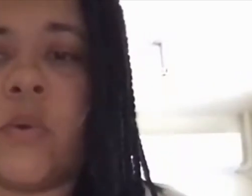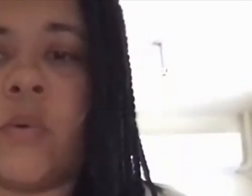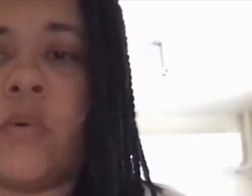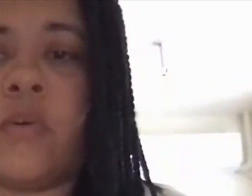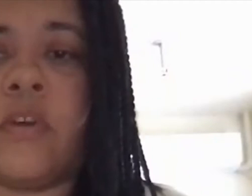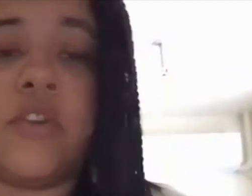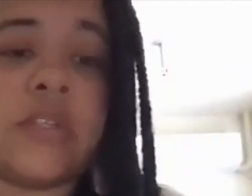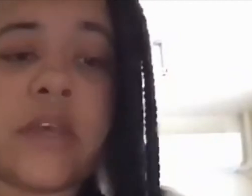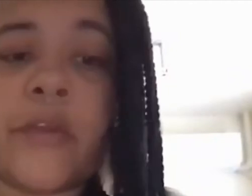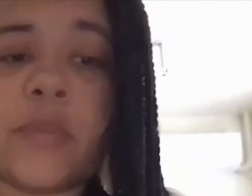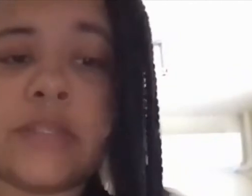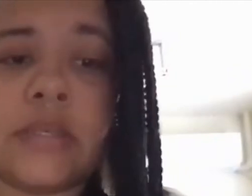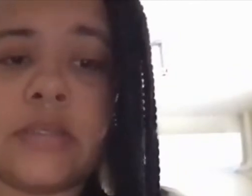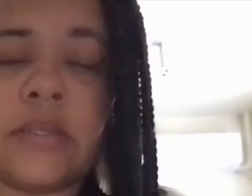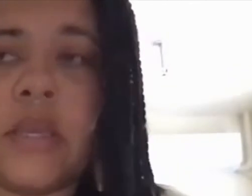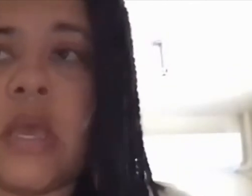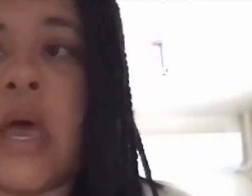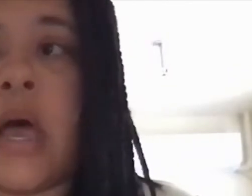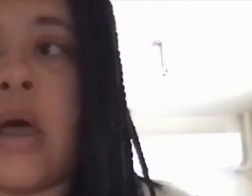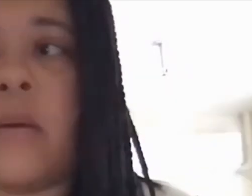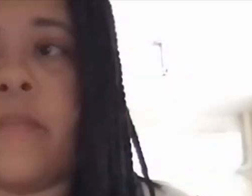to eventually sell their pieces.